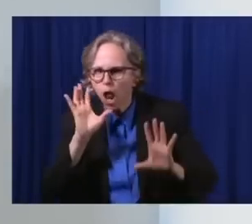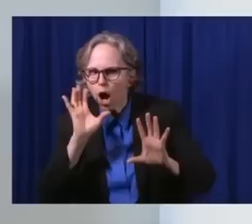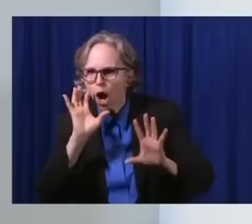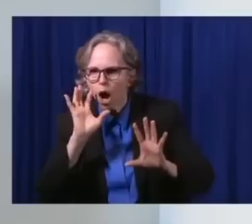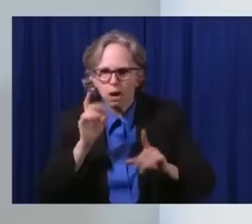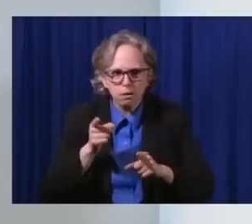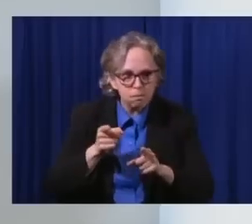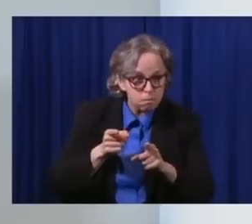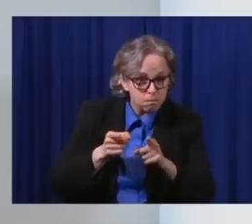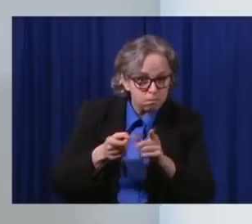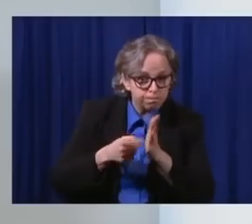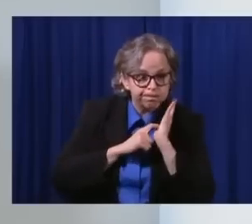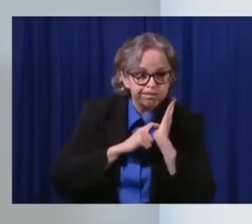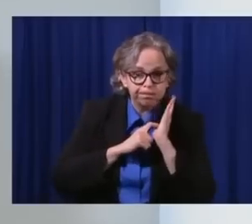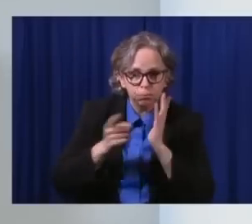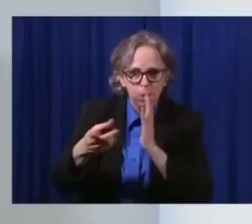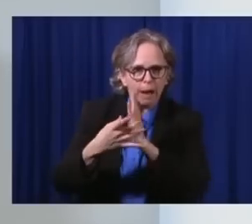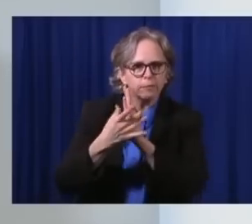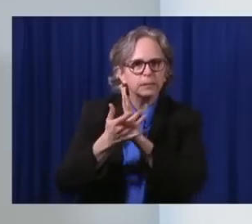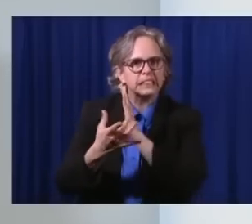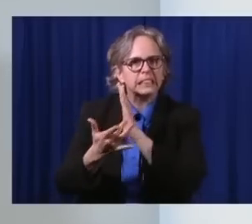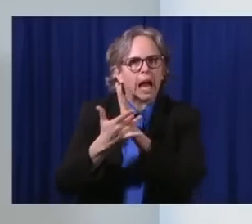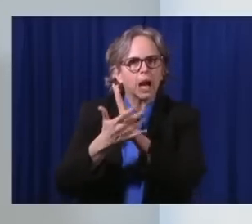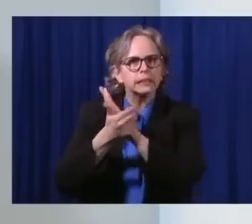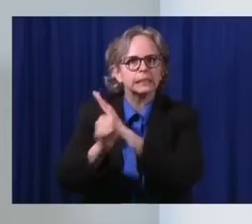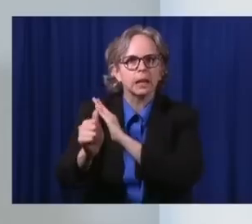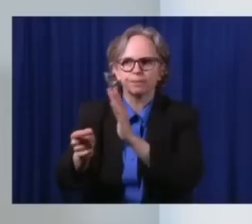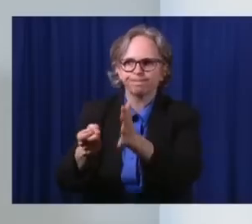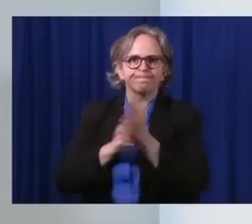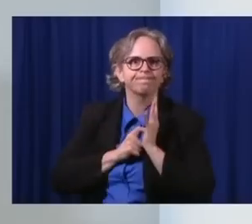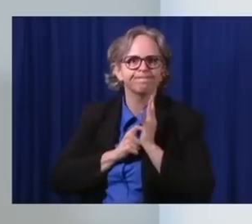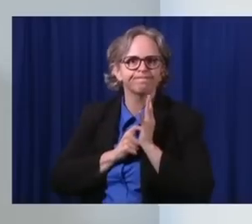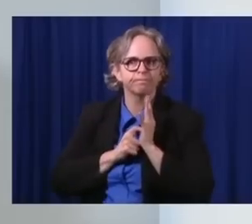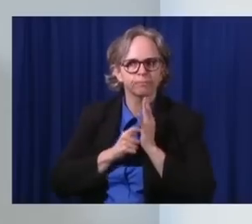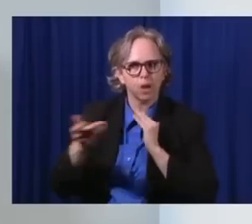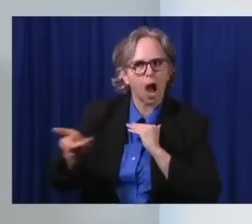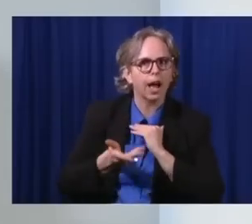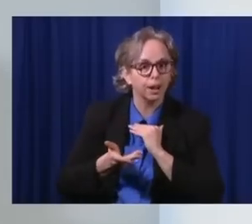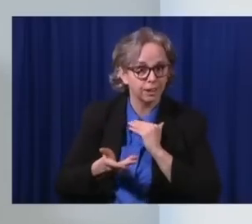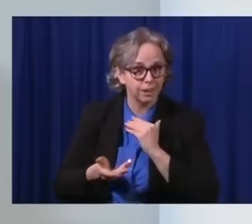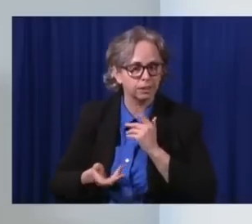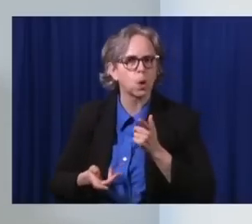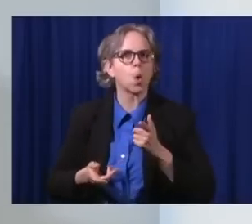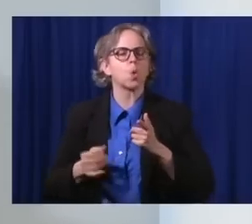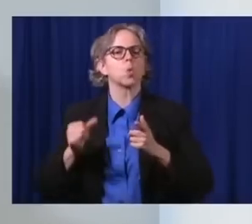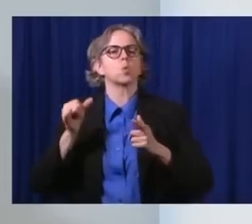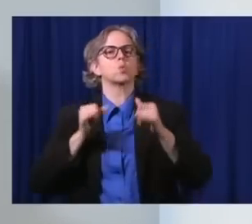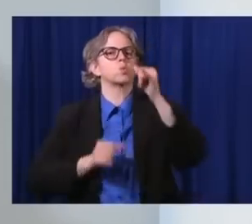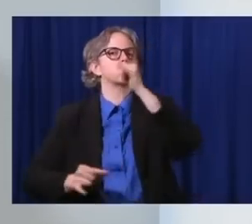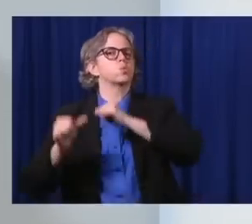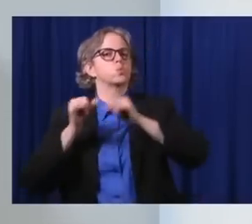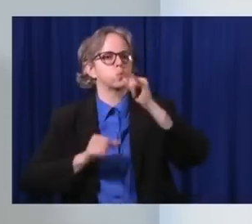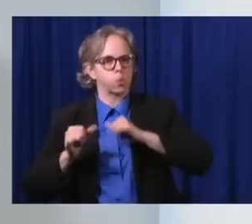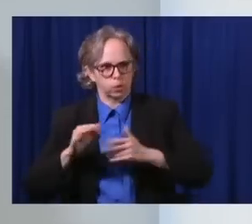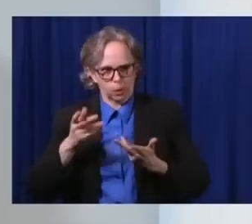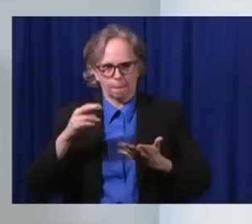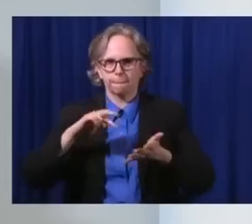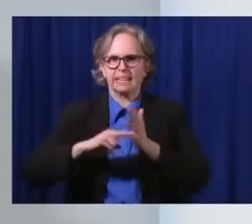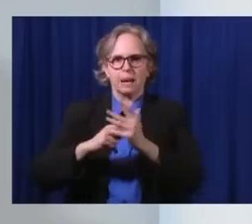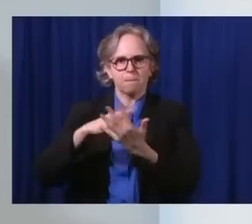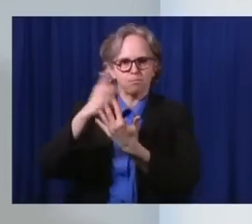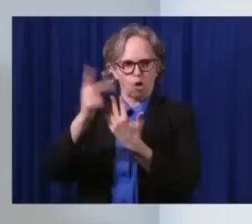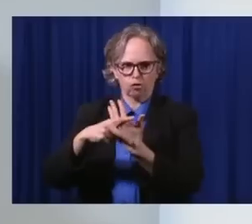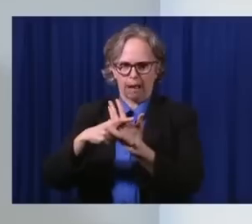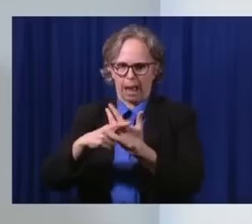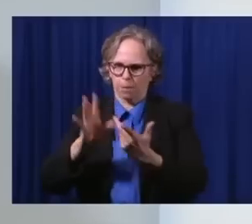more in demand. So what we are doing is we're going to modify the Tech Cred program, because previously it